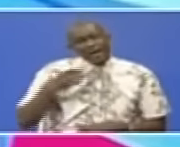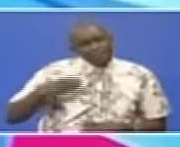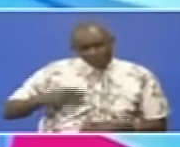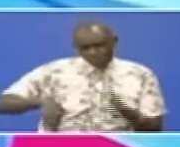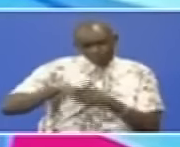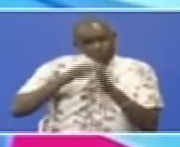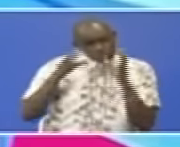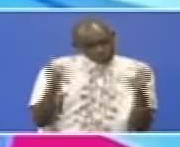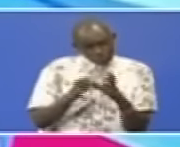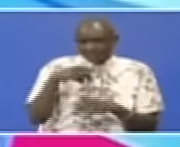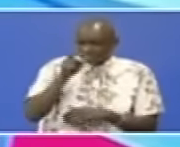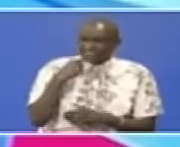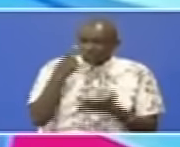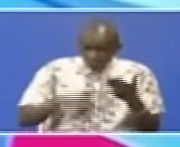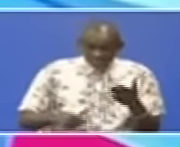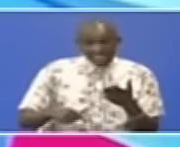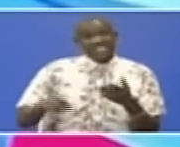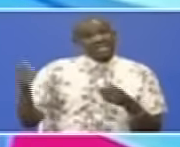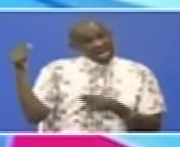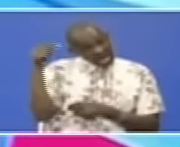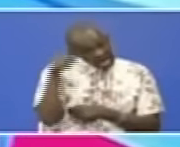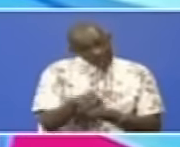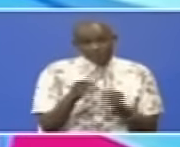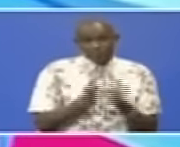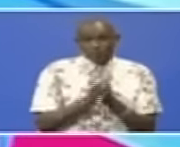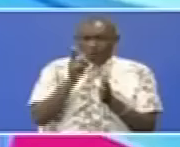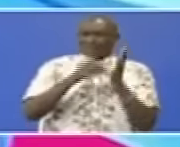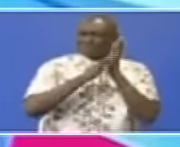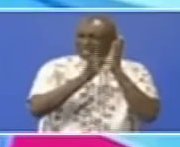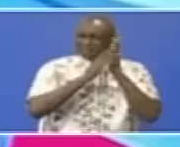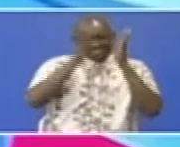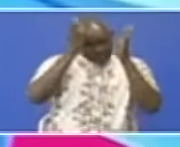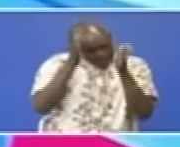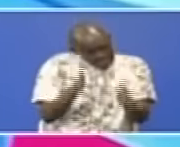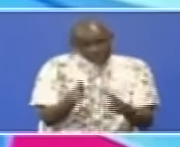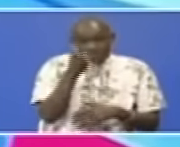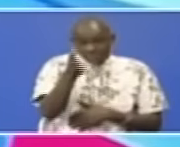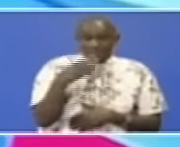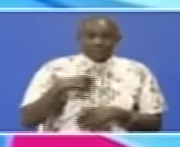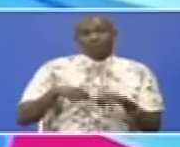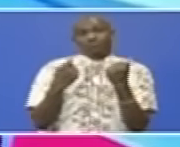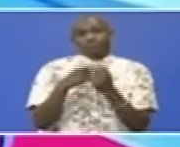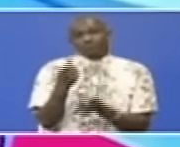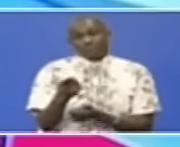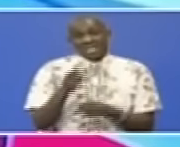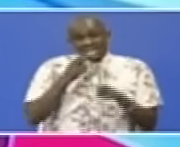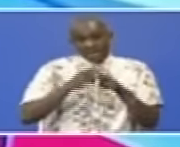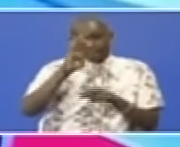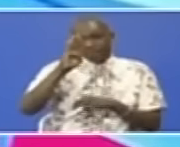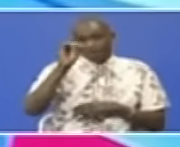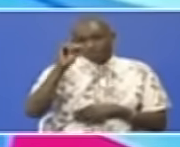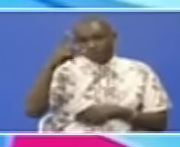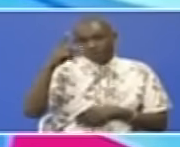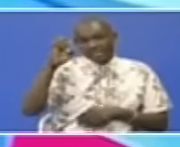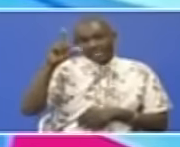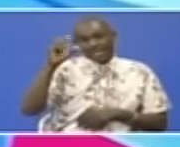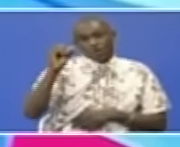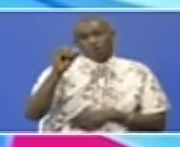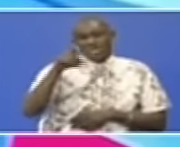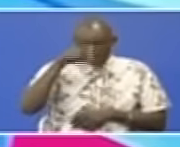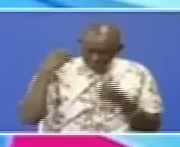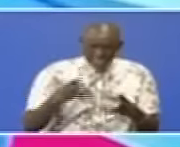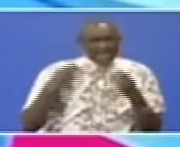Kisumu, it was okay to storm the funeral of TV actor Boniface Agre Okello, popularly known as Bokello. The Gor fans arrived in